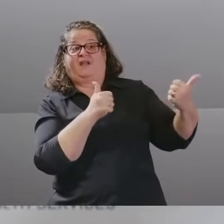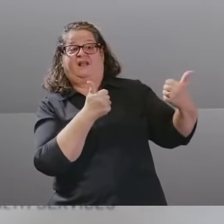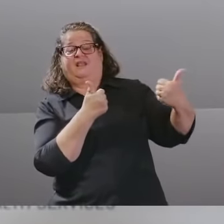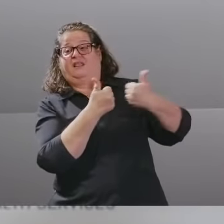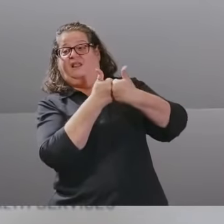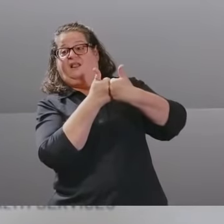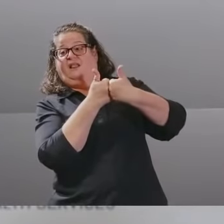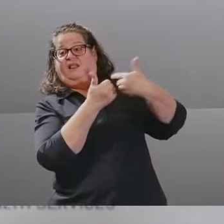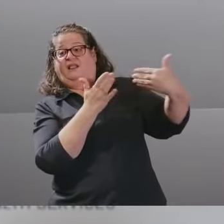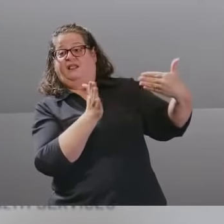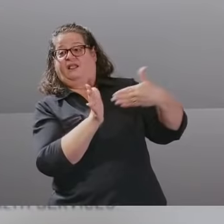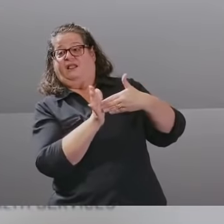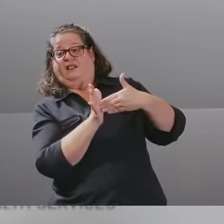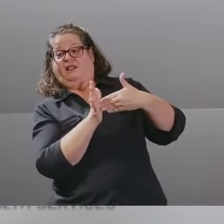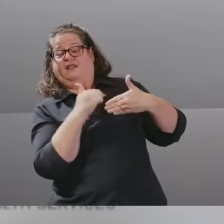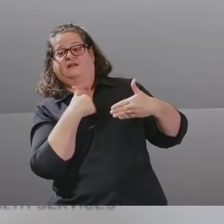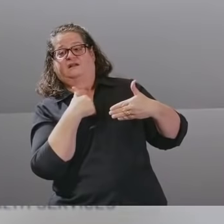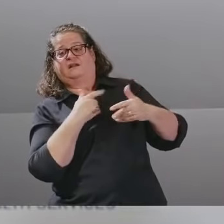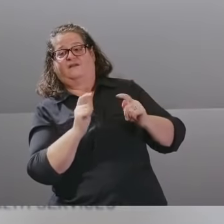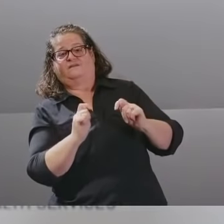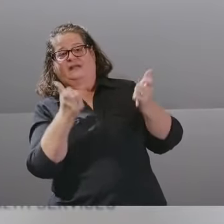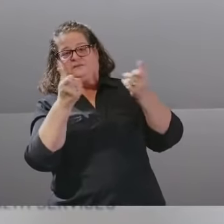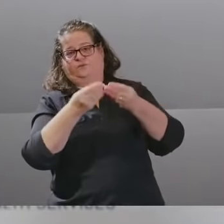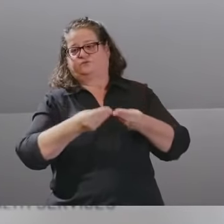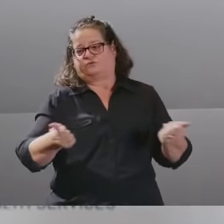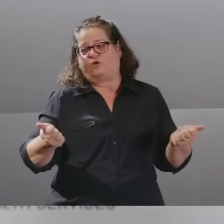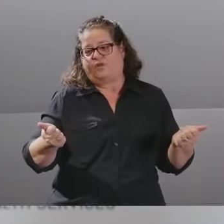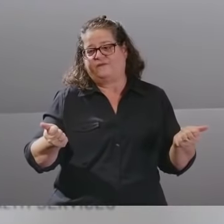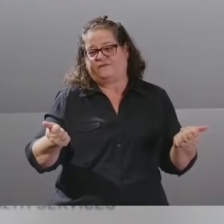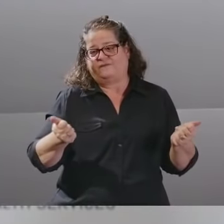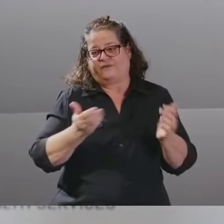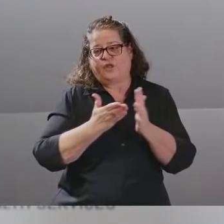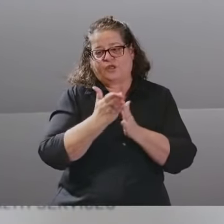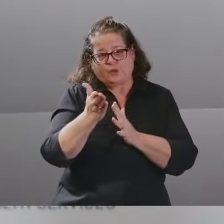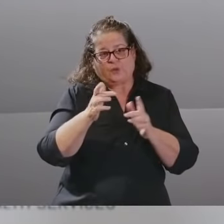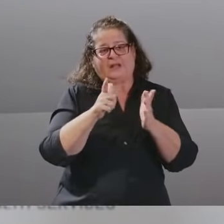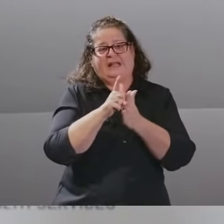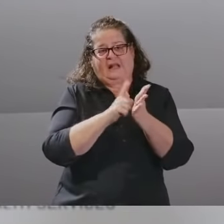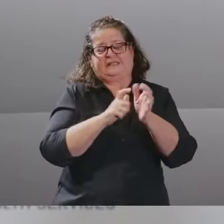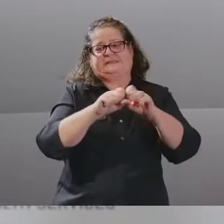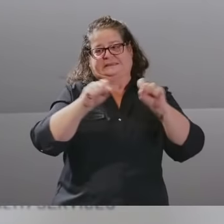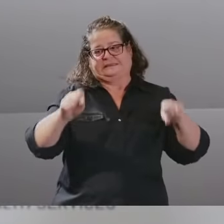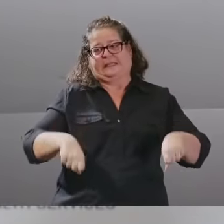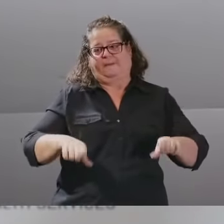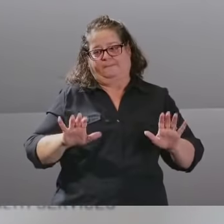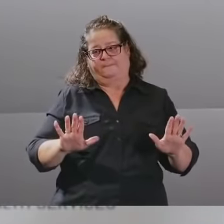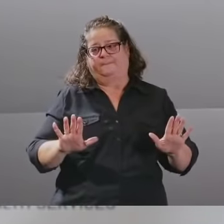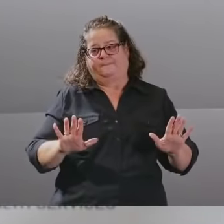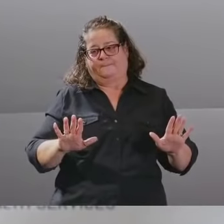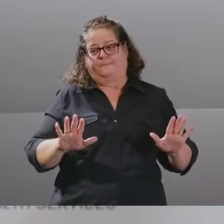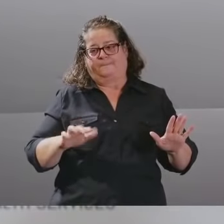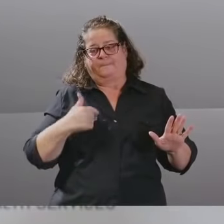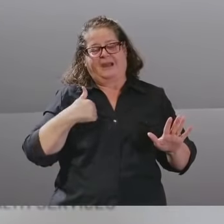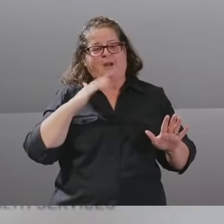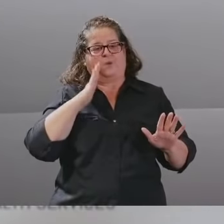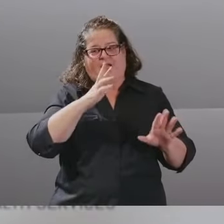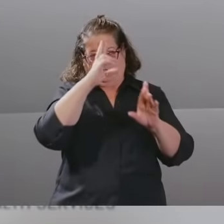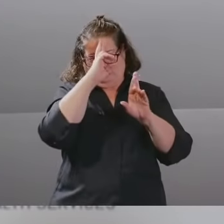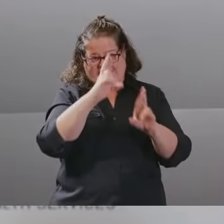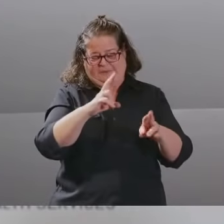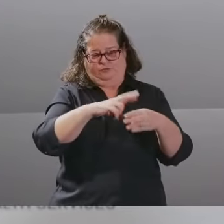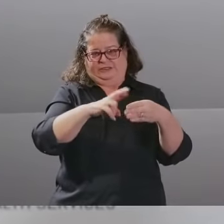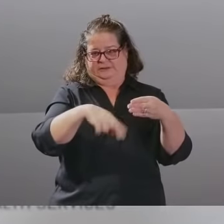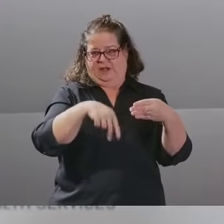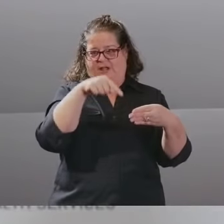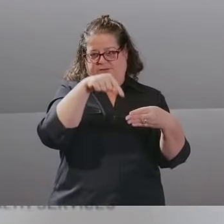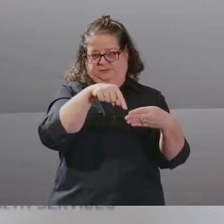swiftly adjudicated inside the state of Arizona, and that I will respect the election results. But as of right now, you